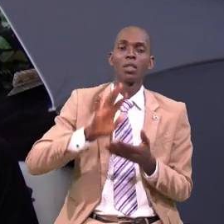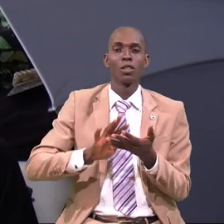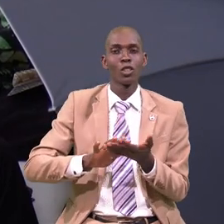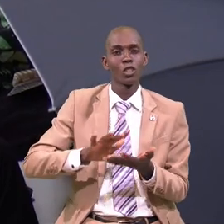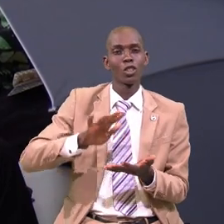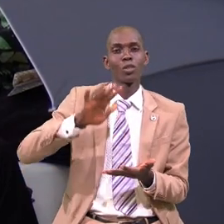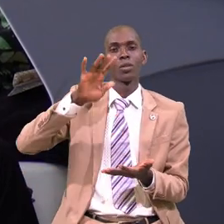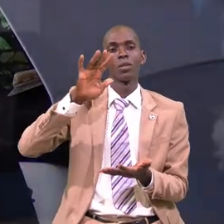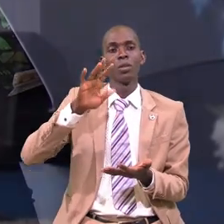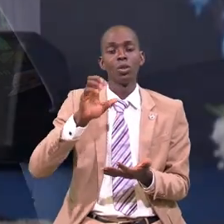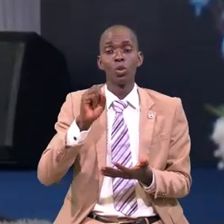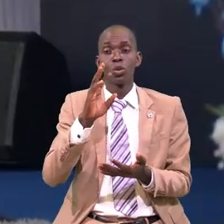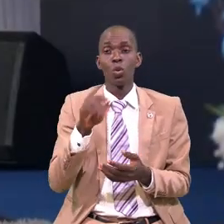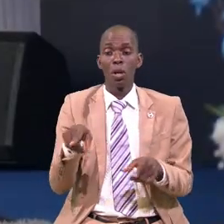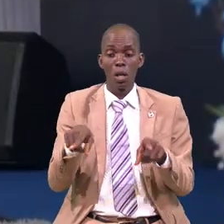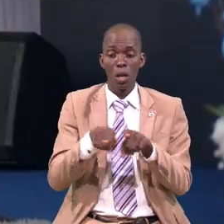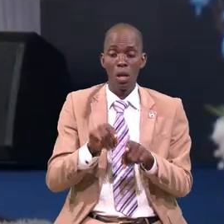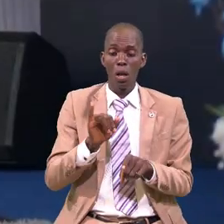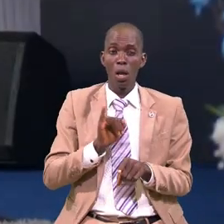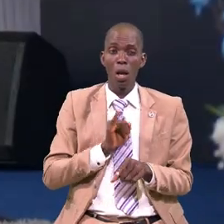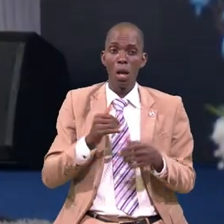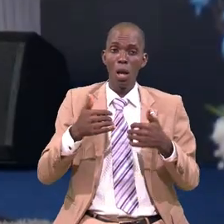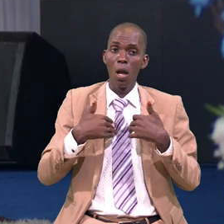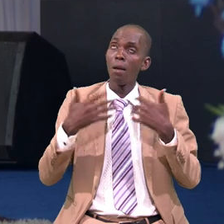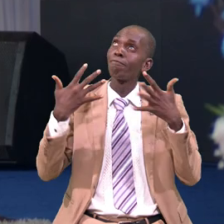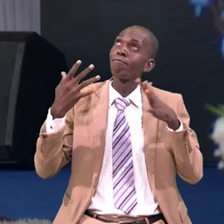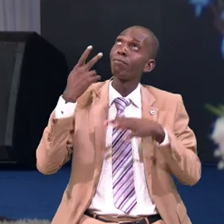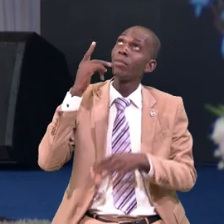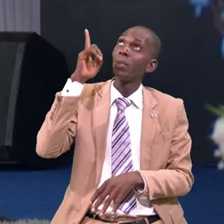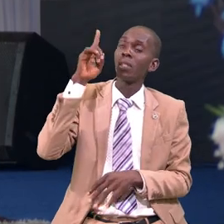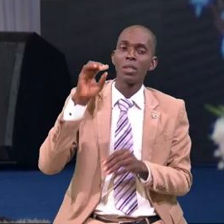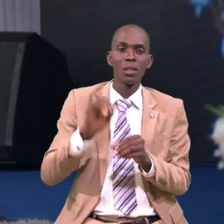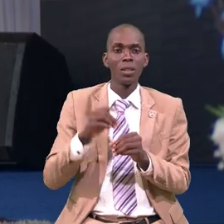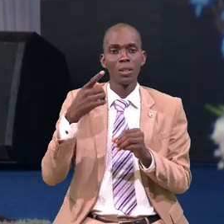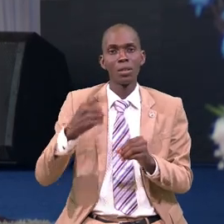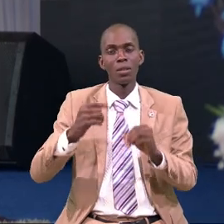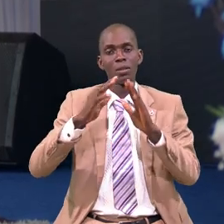So as I have seen thee in the sanctuary.